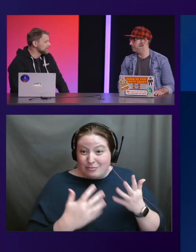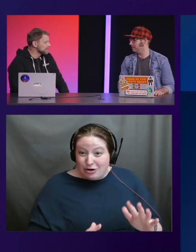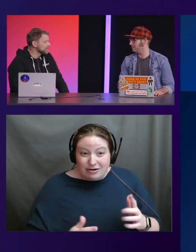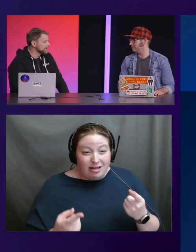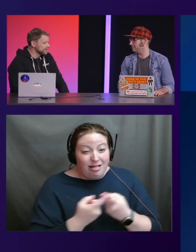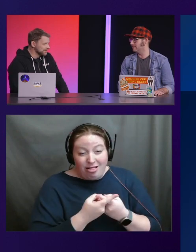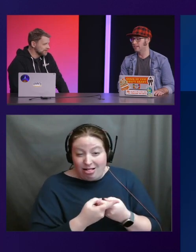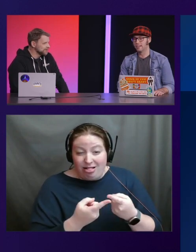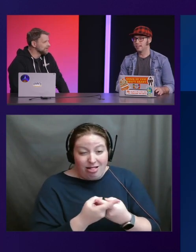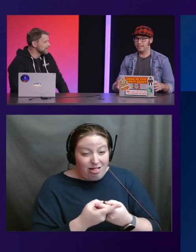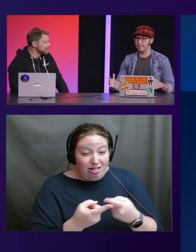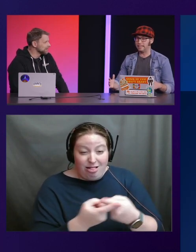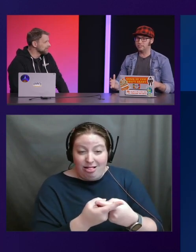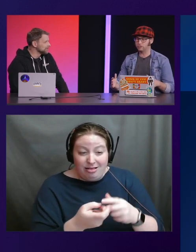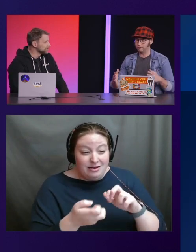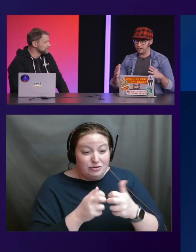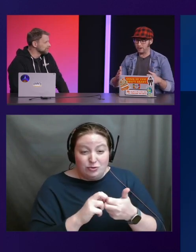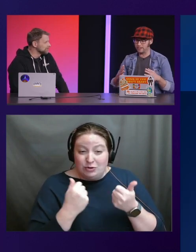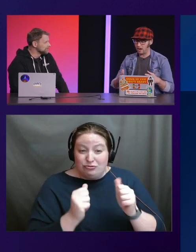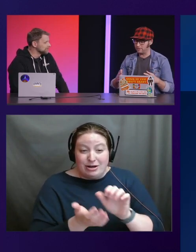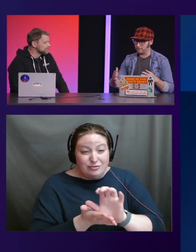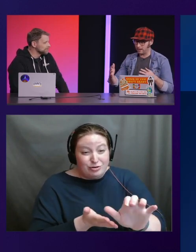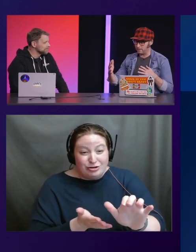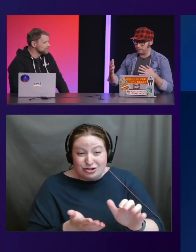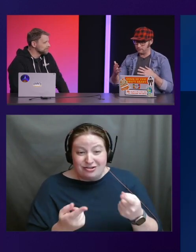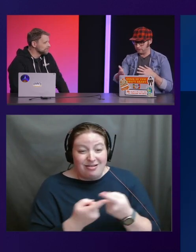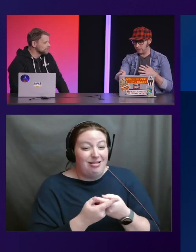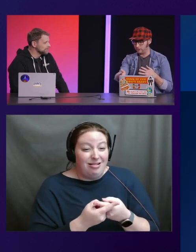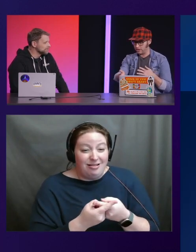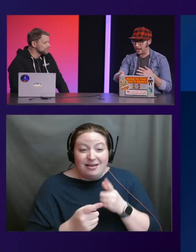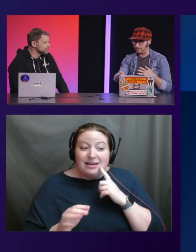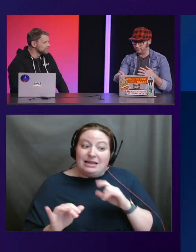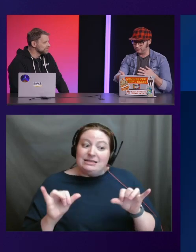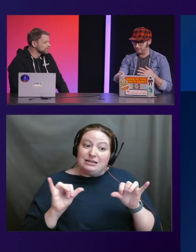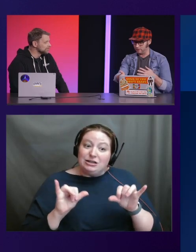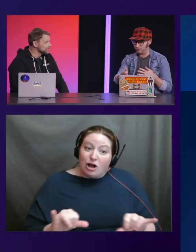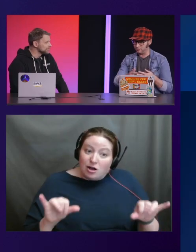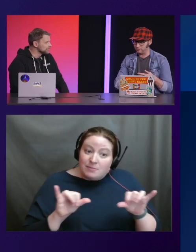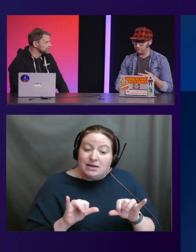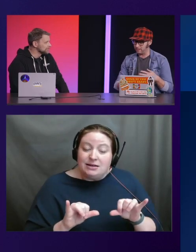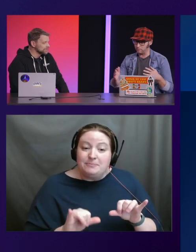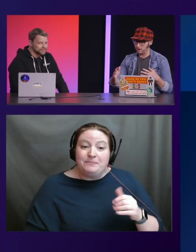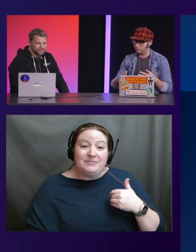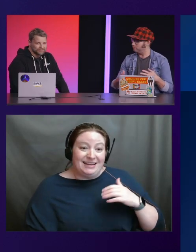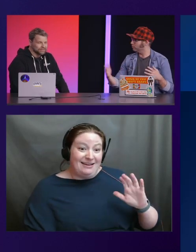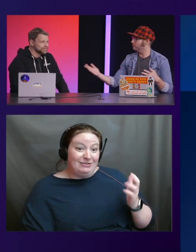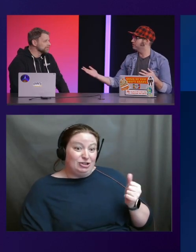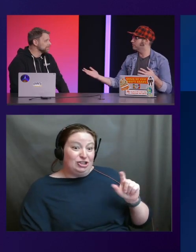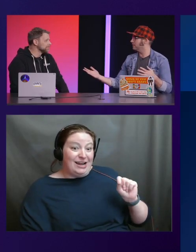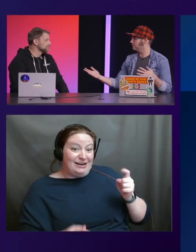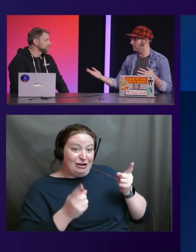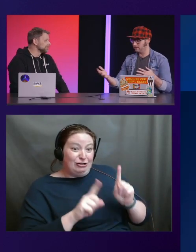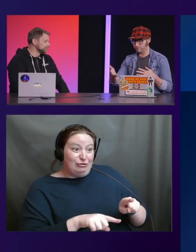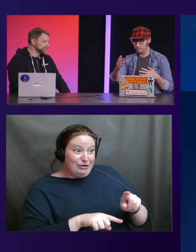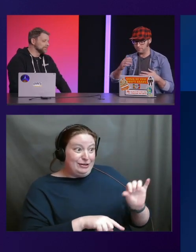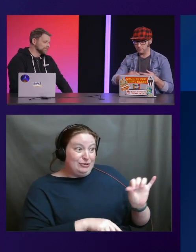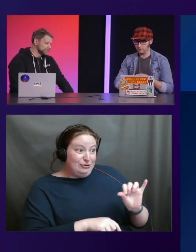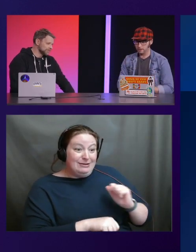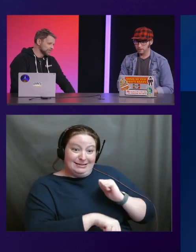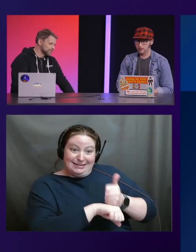push, So Exactly. it is very common, and then you got chat agreeing with you too. Setup problem, real story,